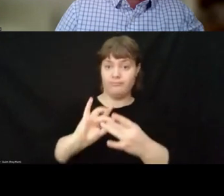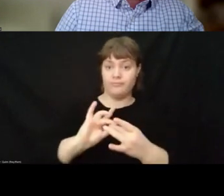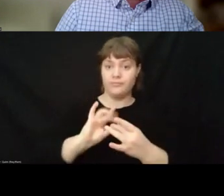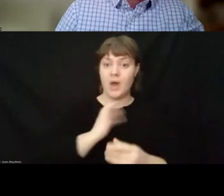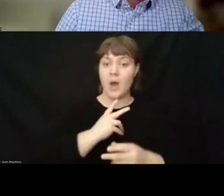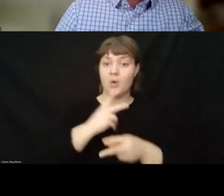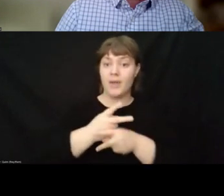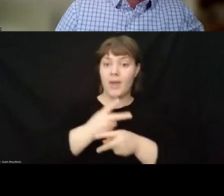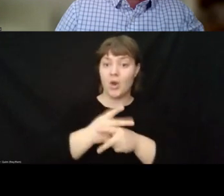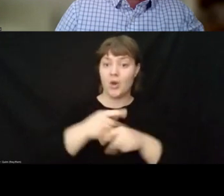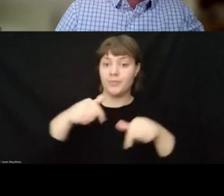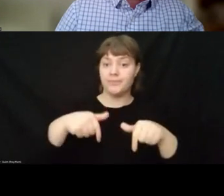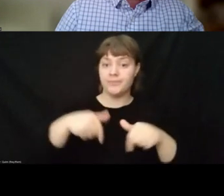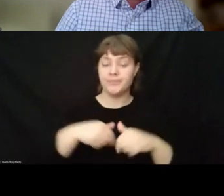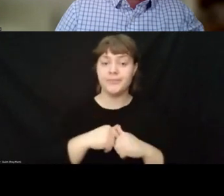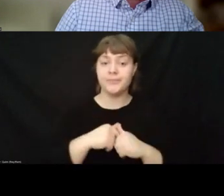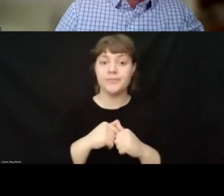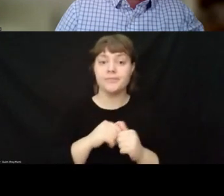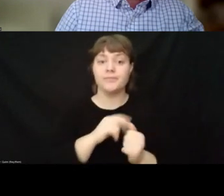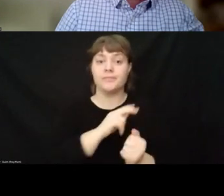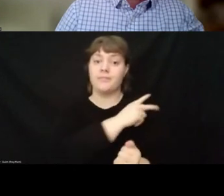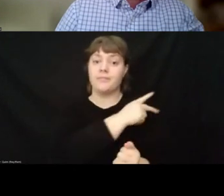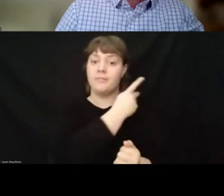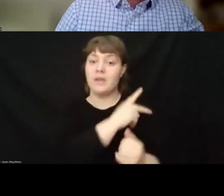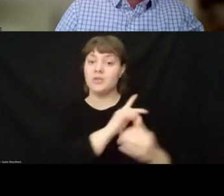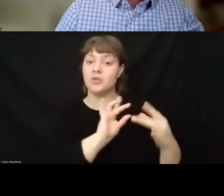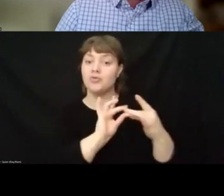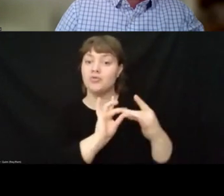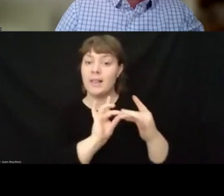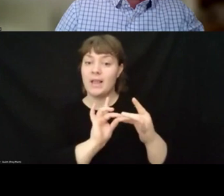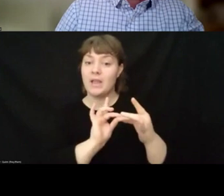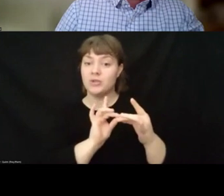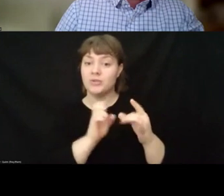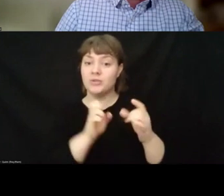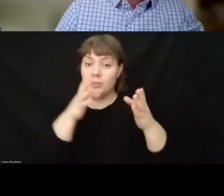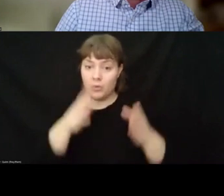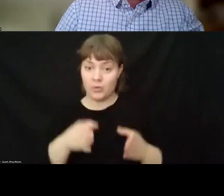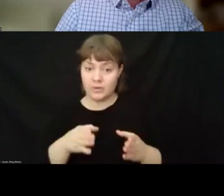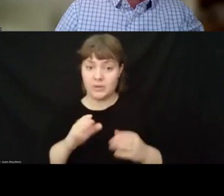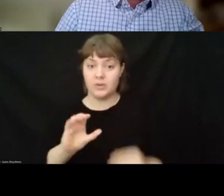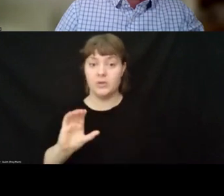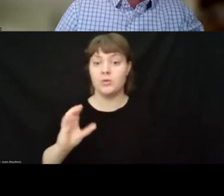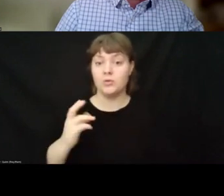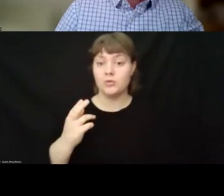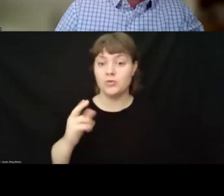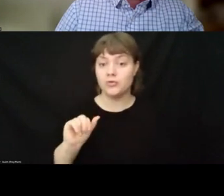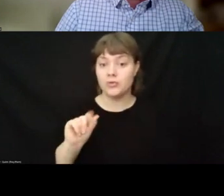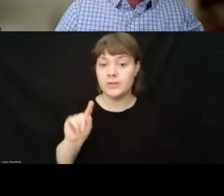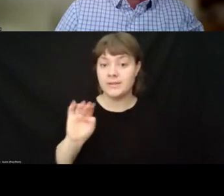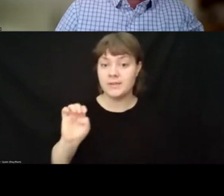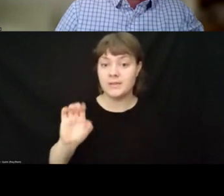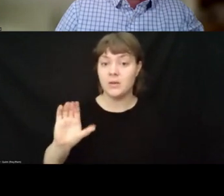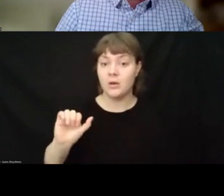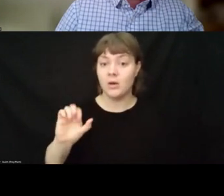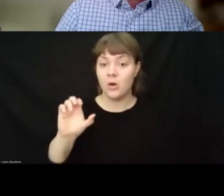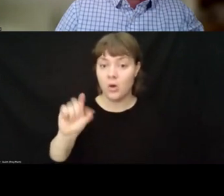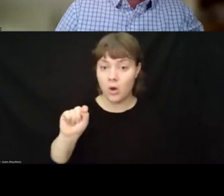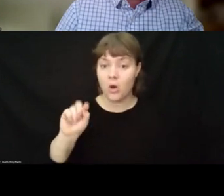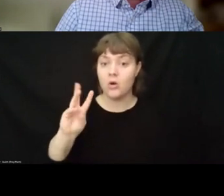here. We have our patient relations person, Christy Cartwright, who attends our morning